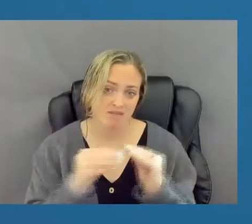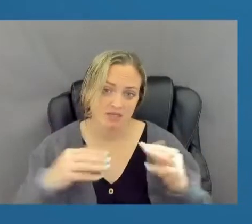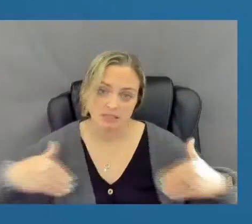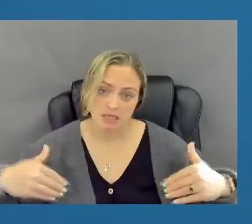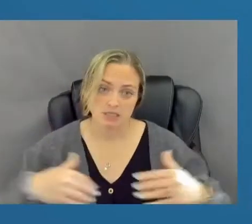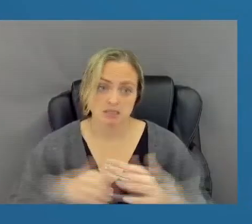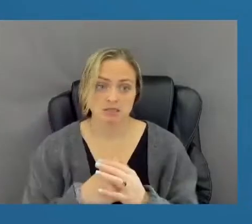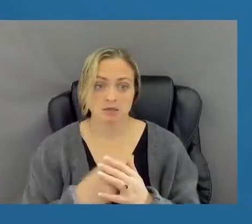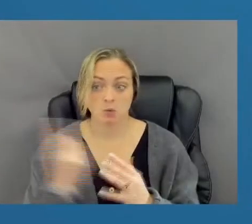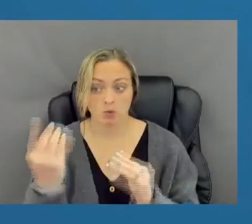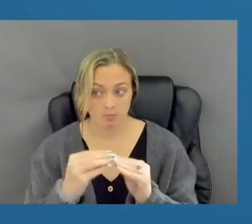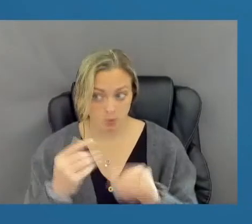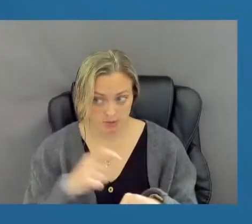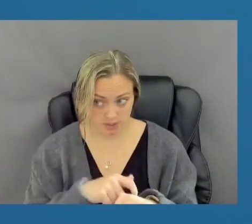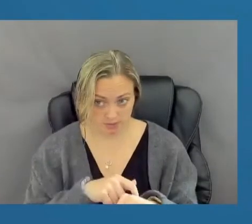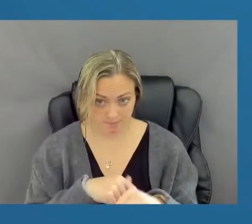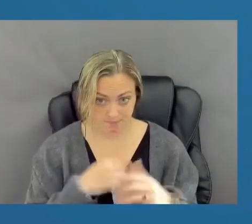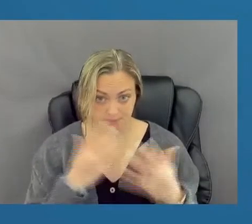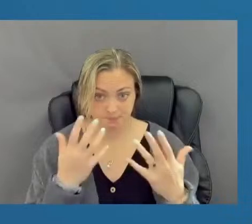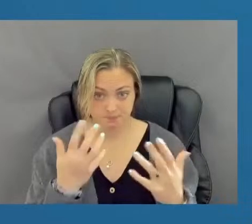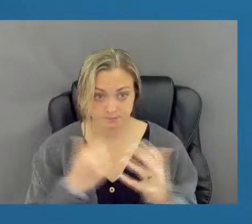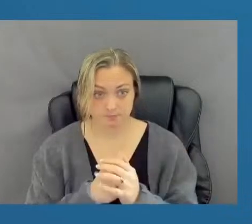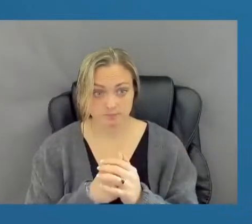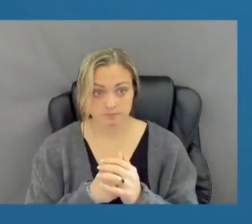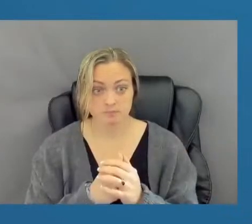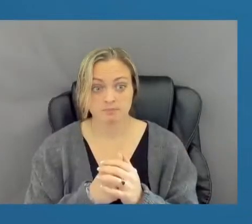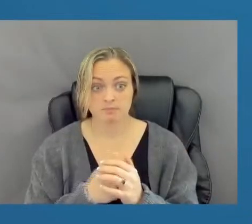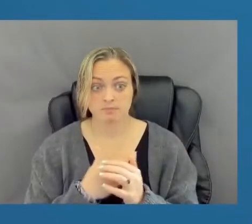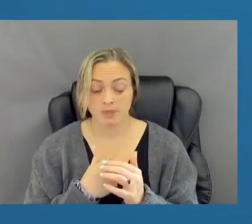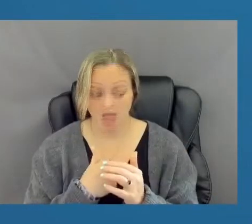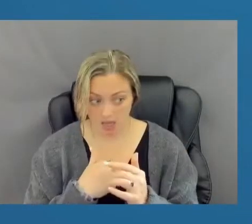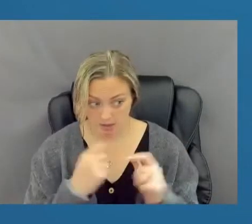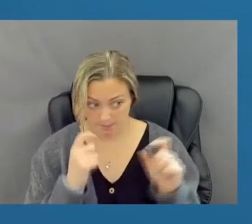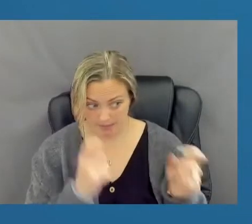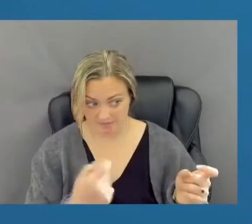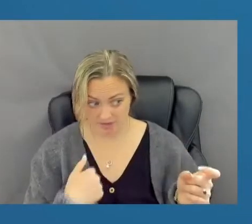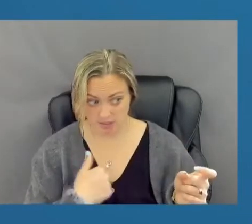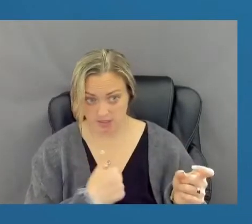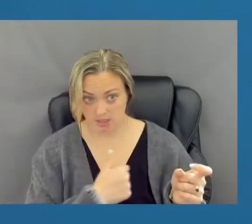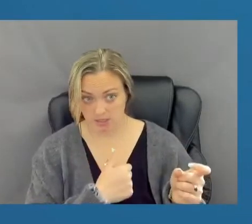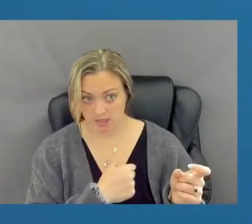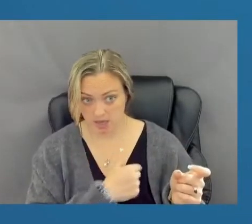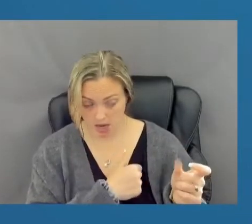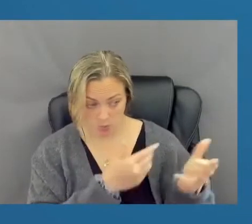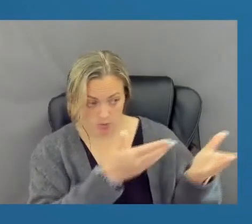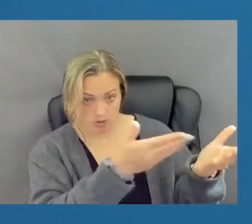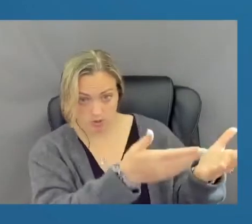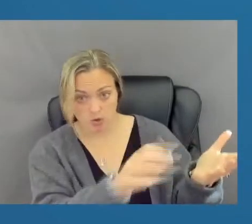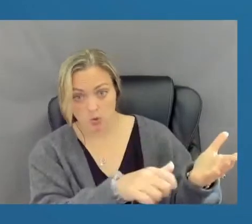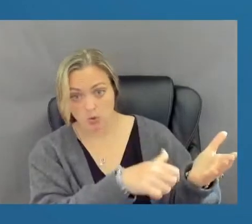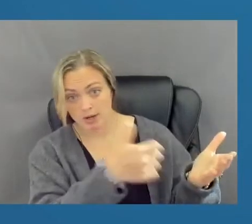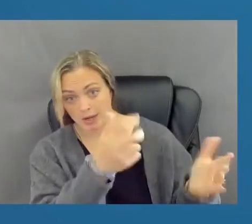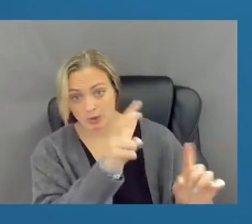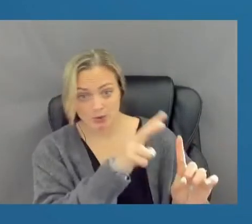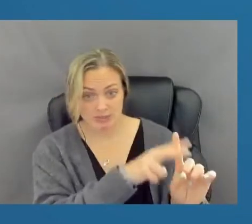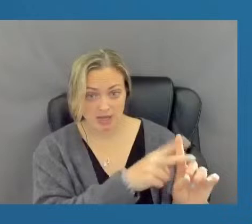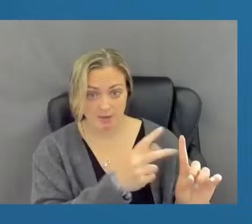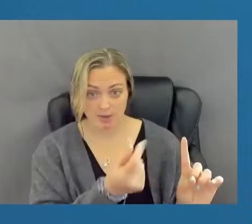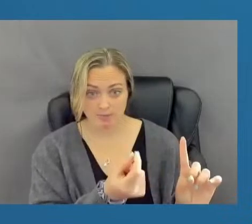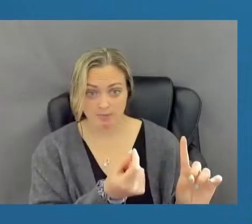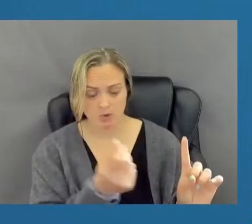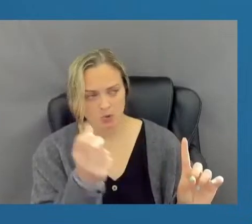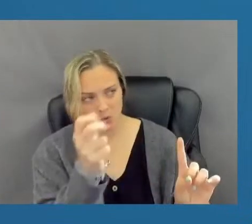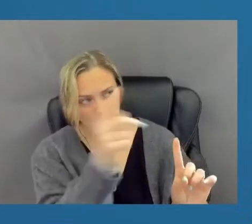One more time, ladies and gentlemen, I am giving our Hakeem Jeffrey another assignment. Go back